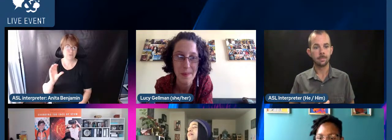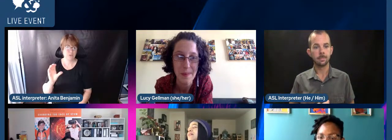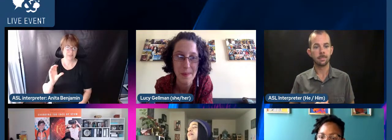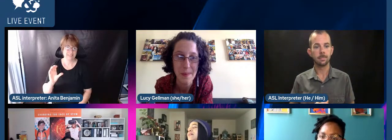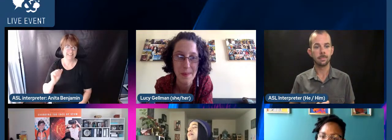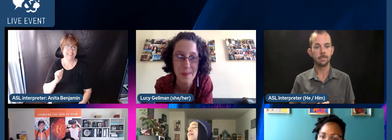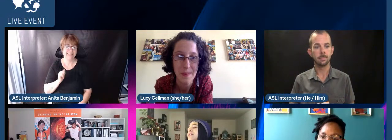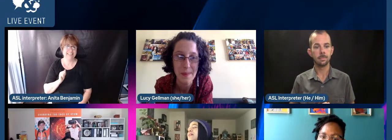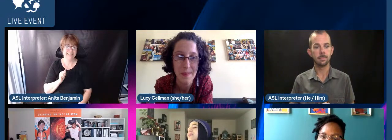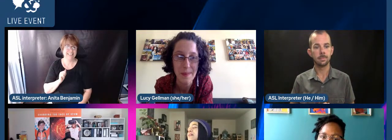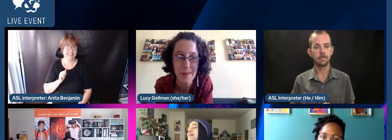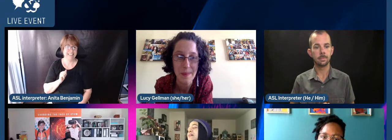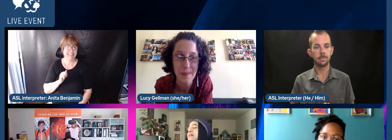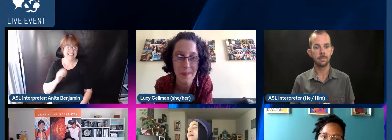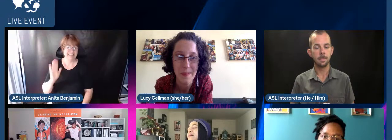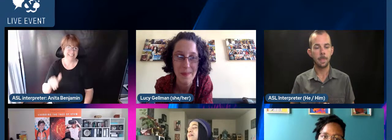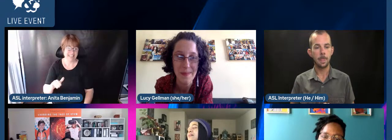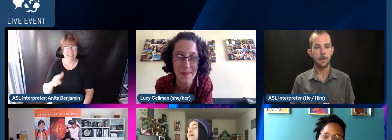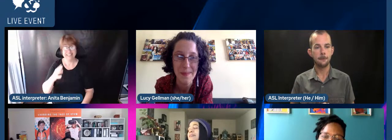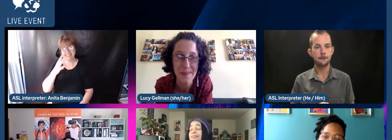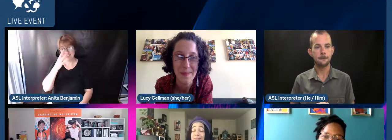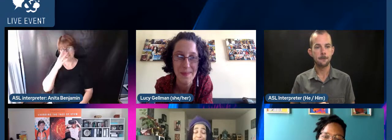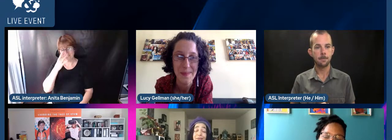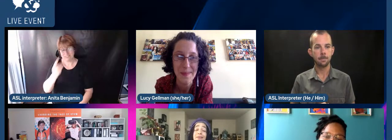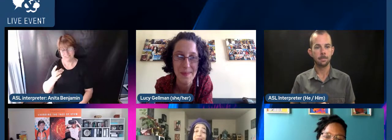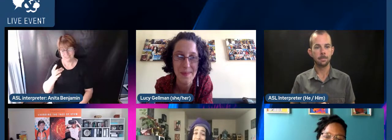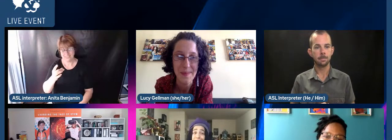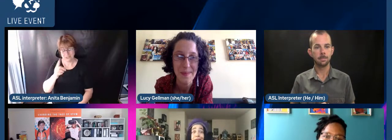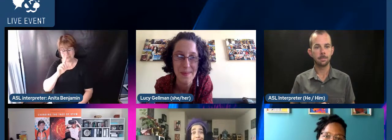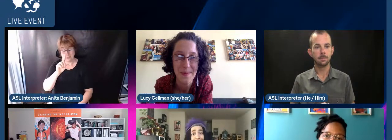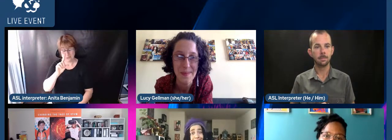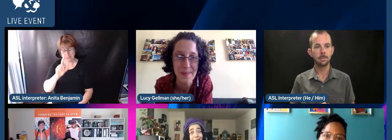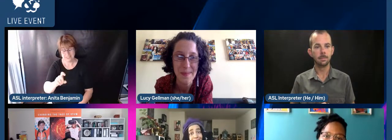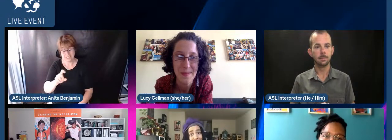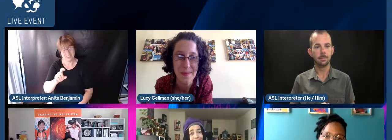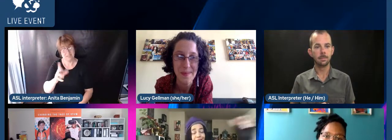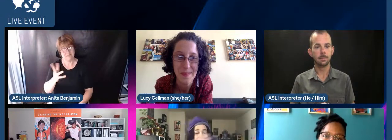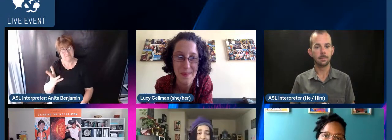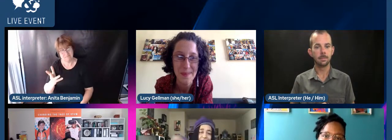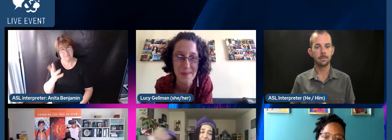You know, that's a funny question, right? So,